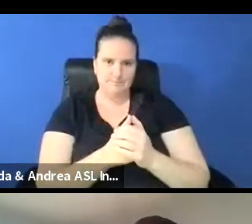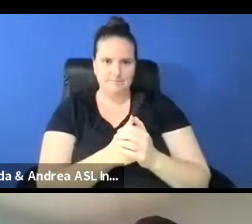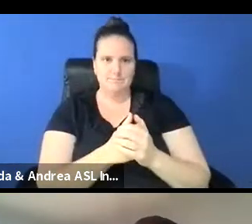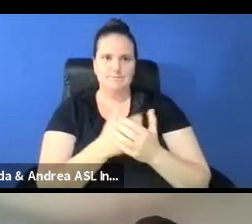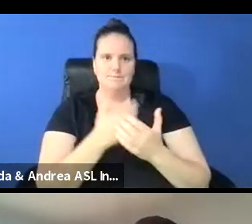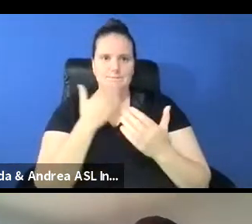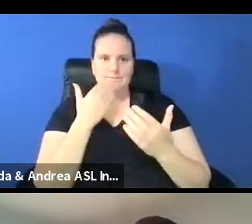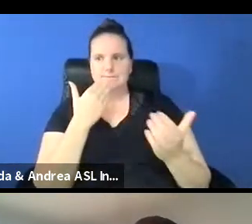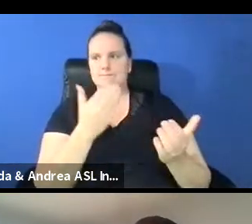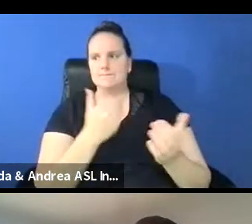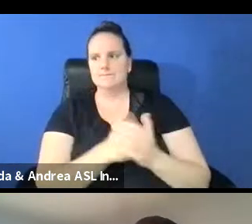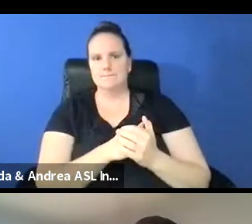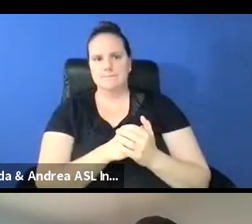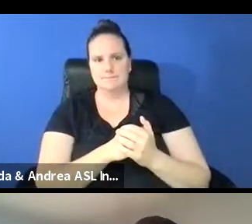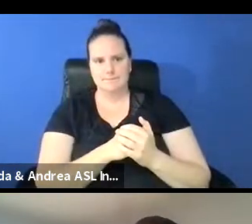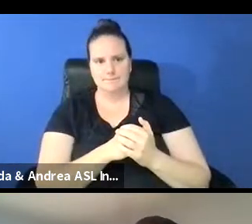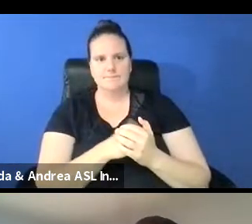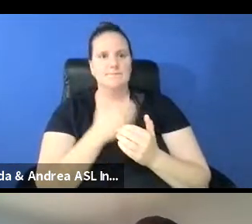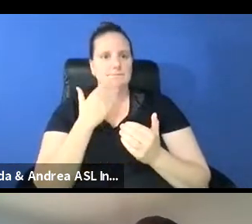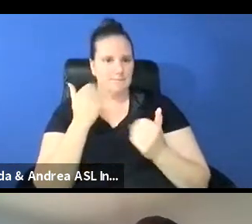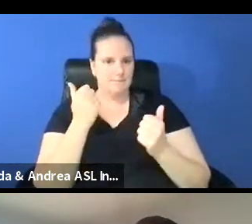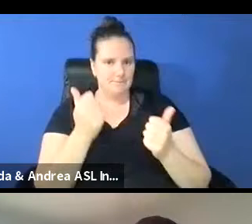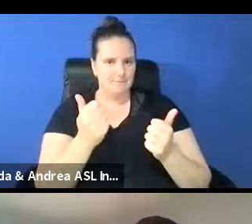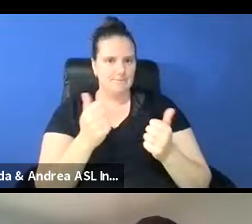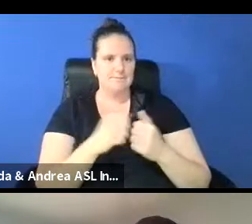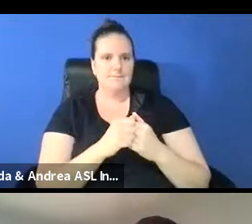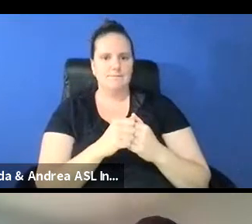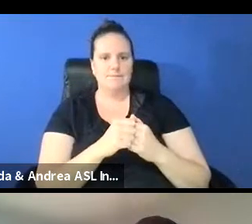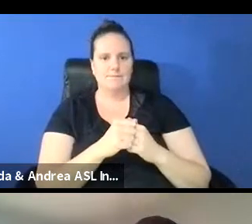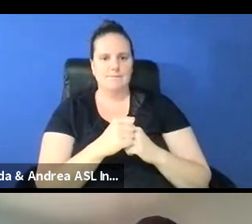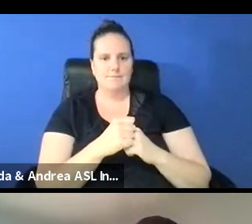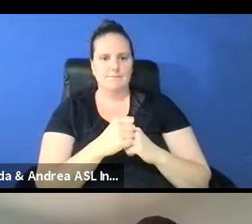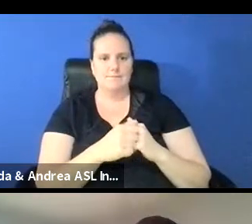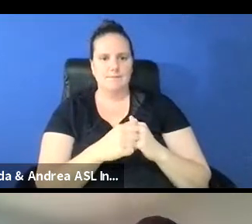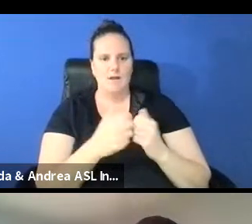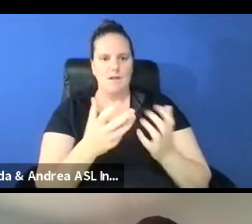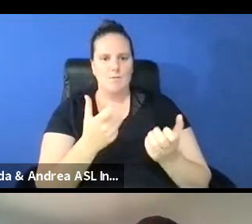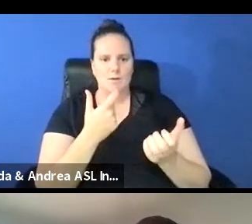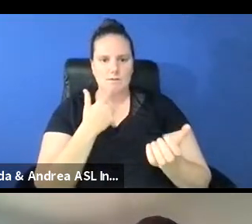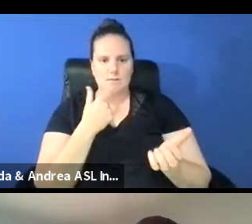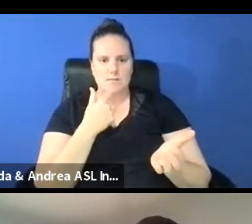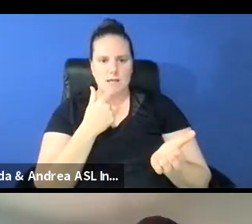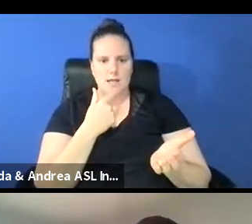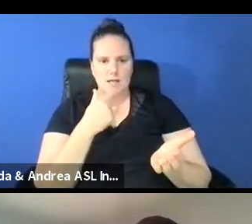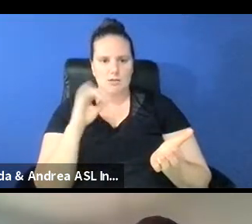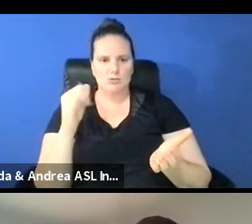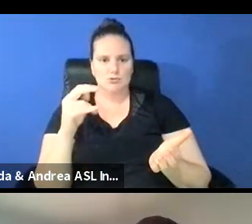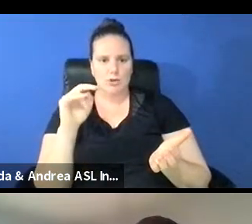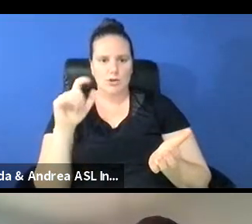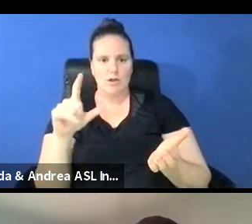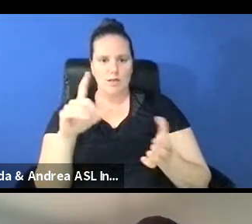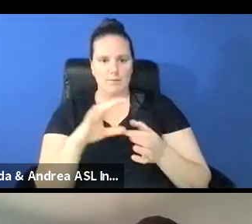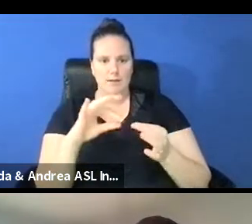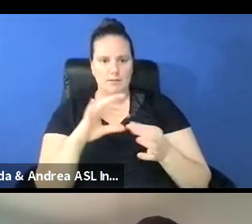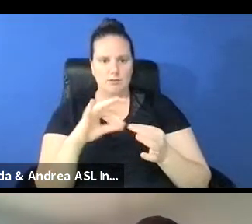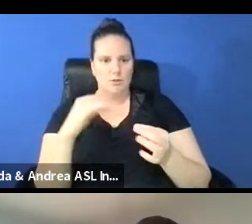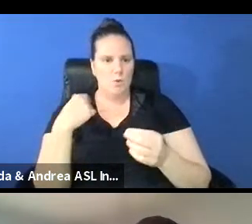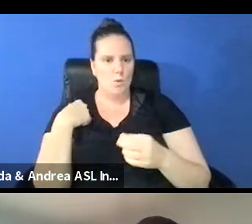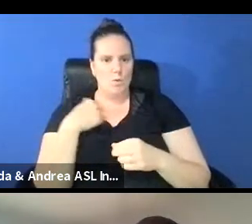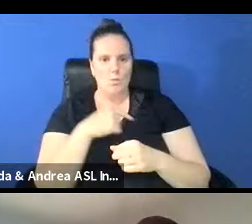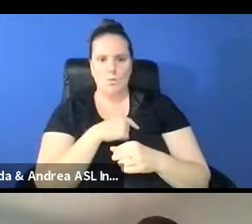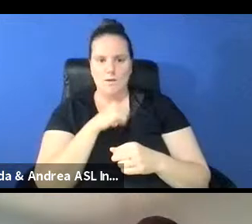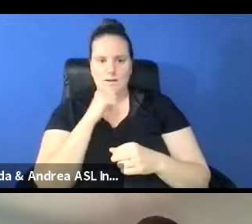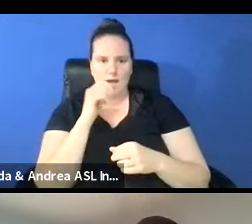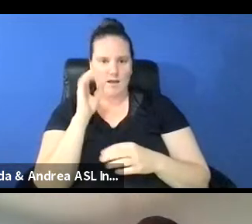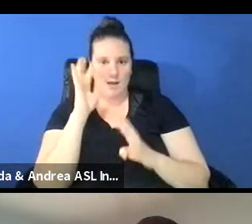Thank you. Thank you. I do want to say, as John L mentioned, we didn't come